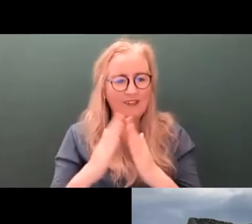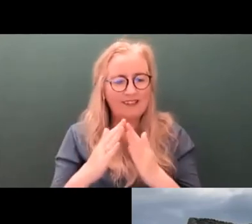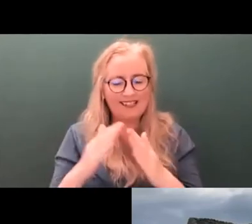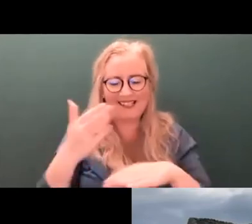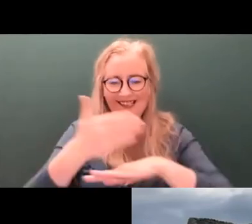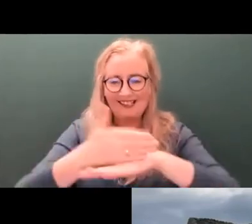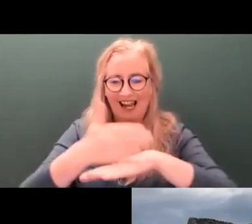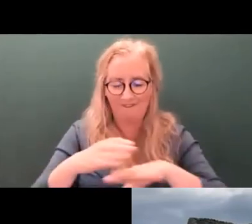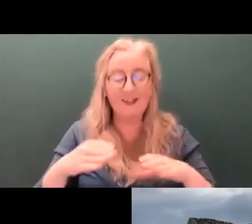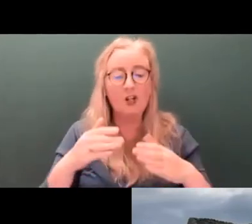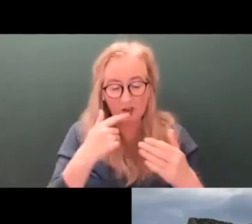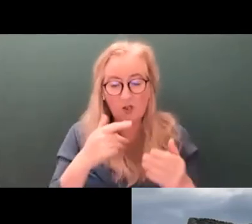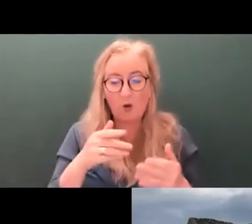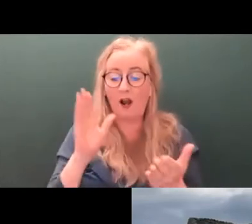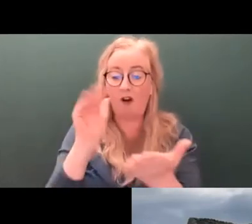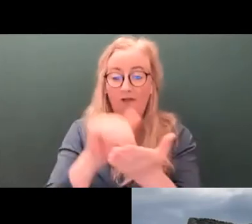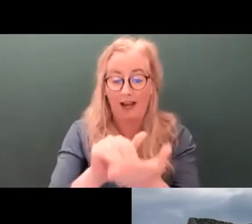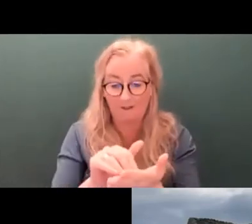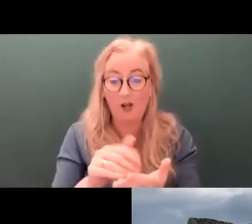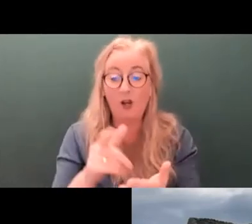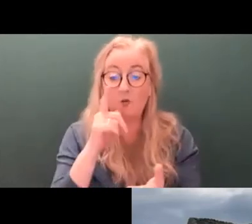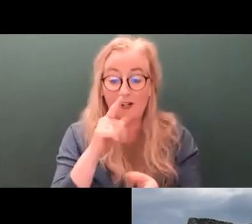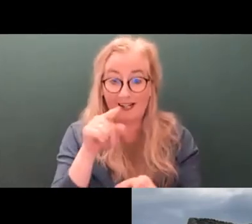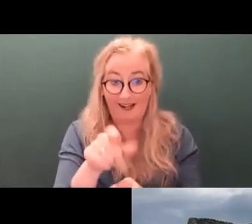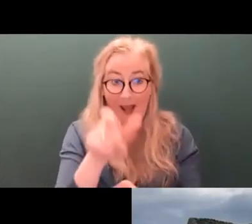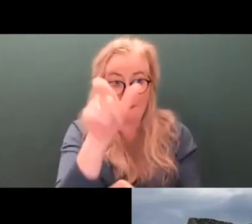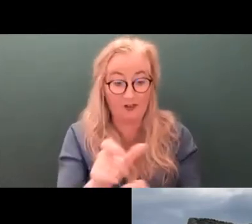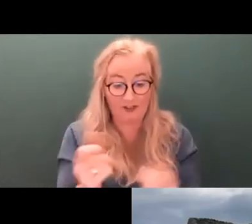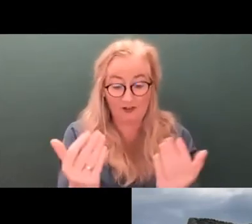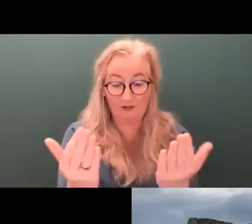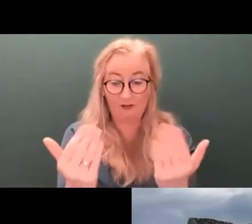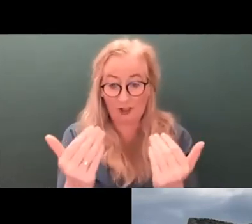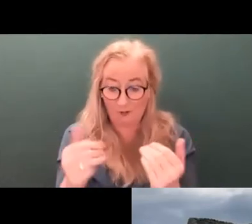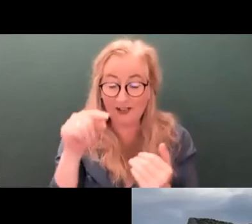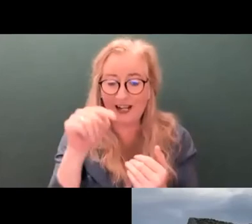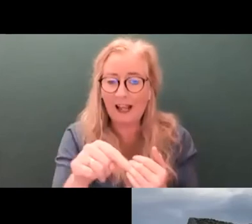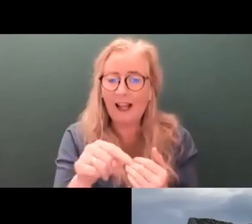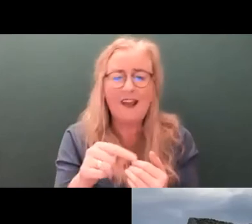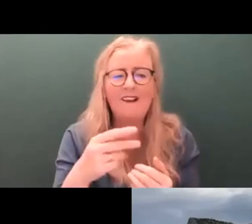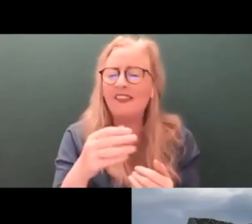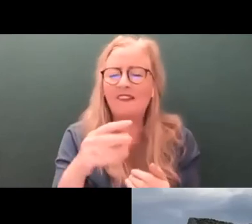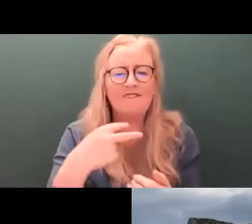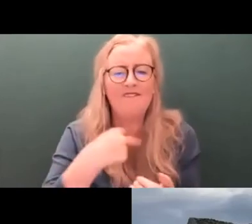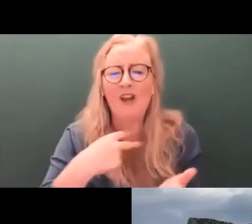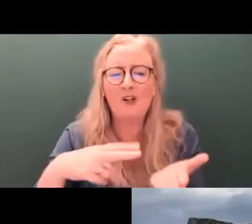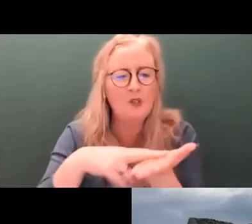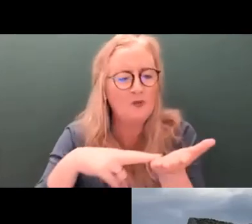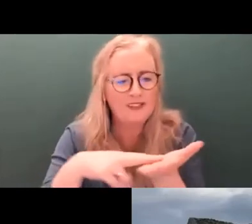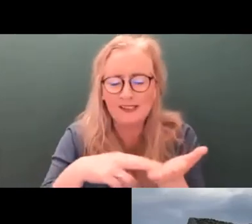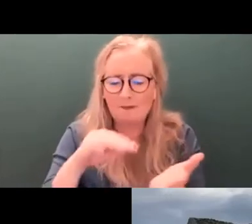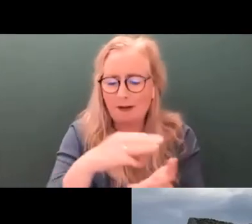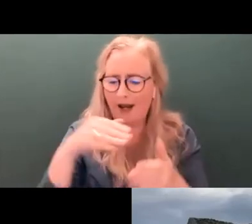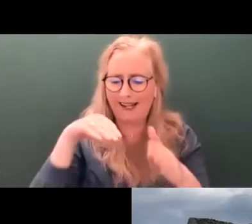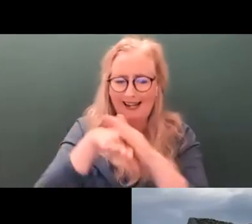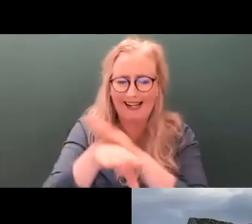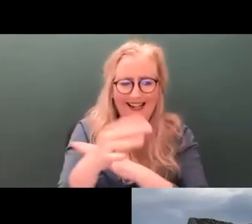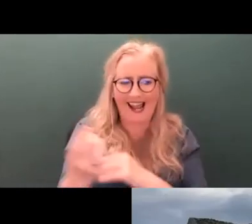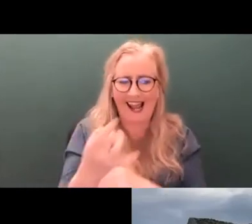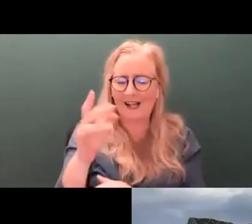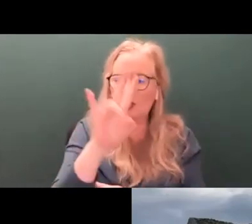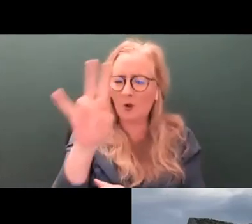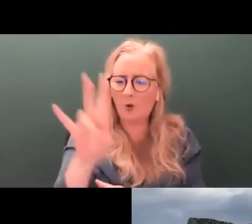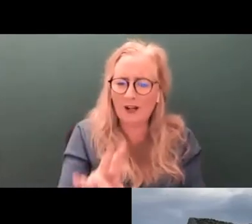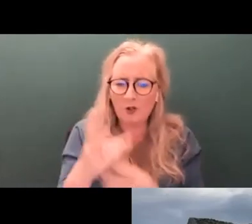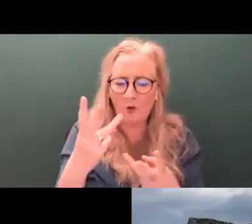you're initially talking to. And, you know, they're very used to people coming in and asking questions and looking to make